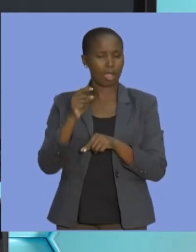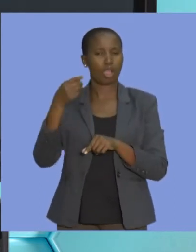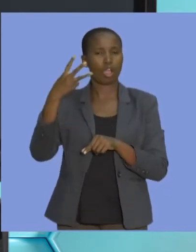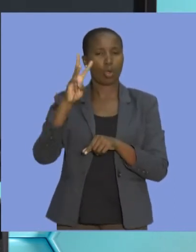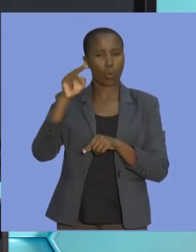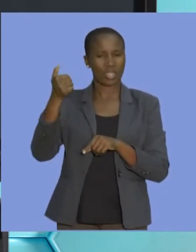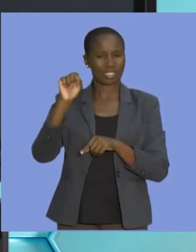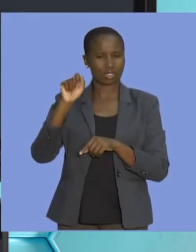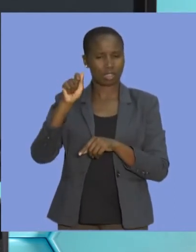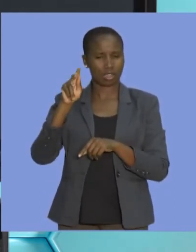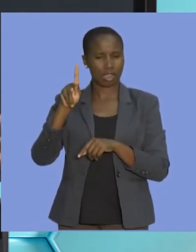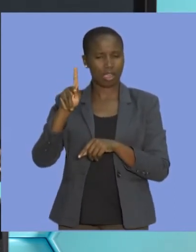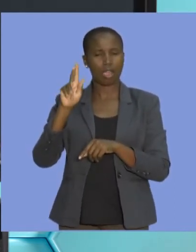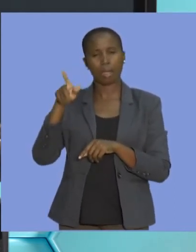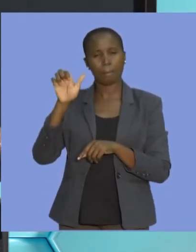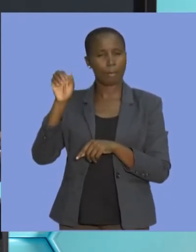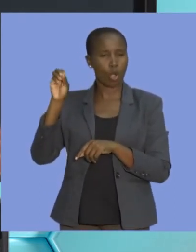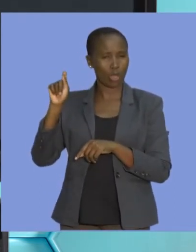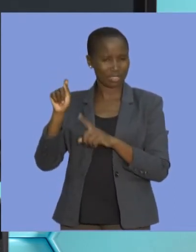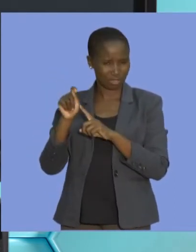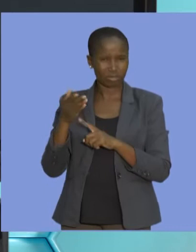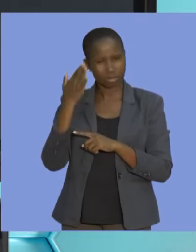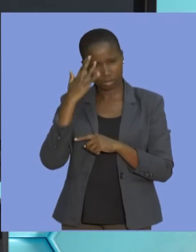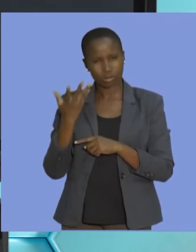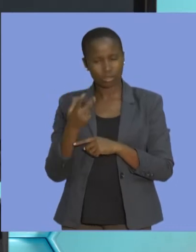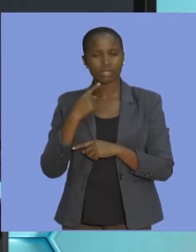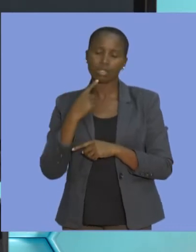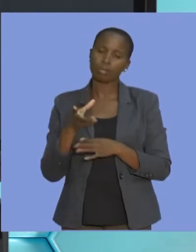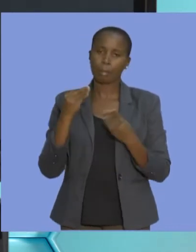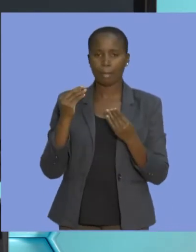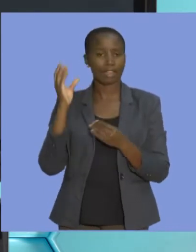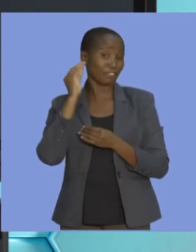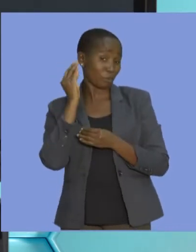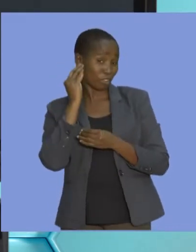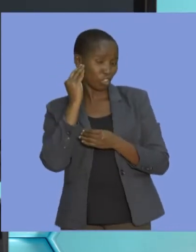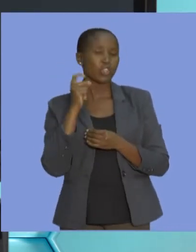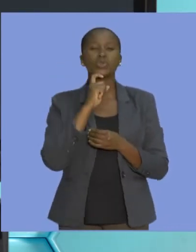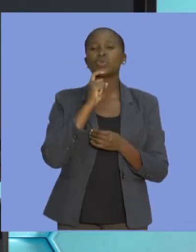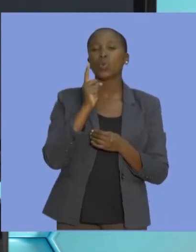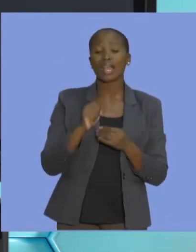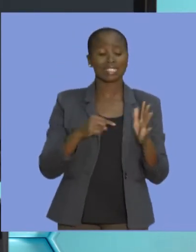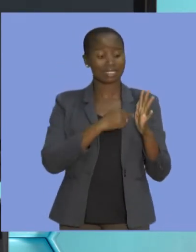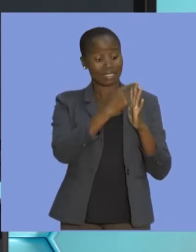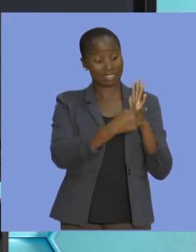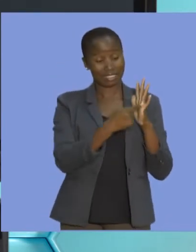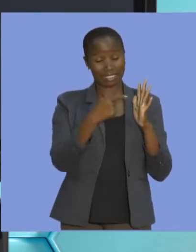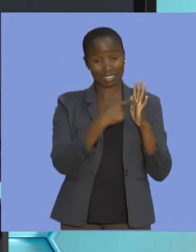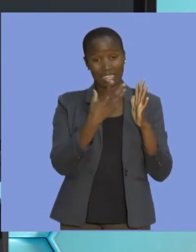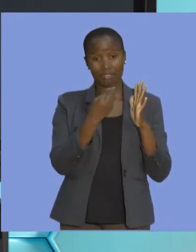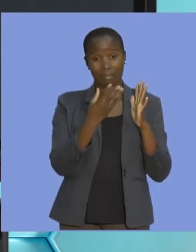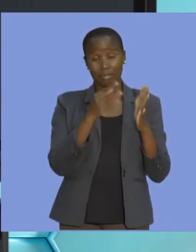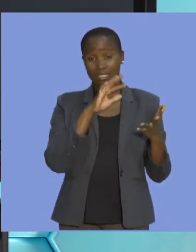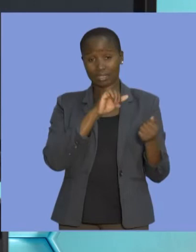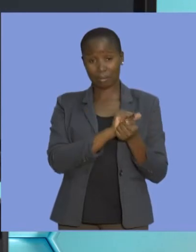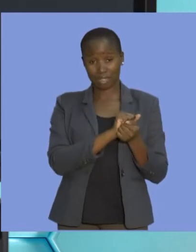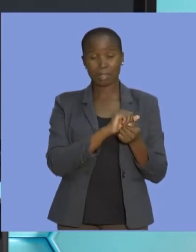of summarizing data using the 5-number summary, which is the lowest value,